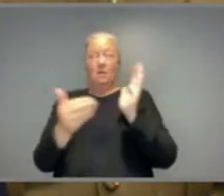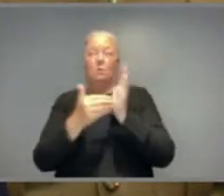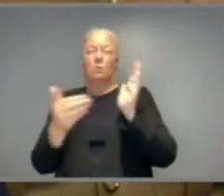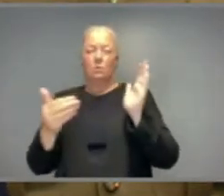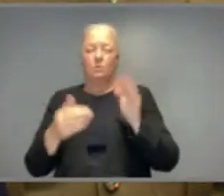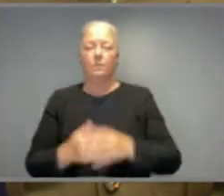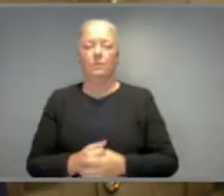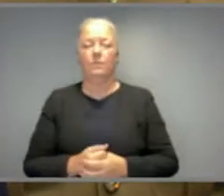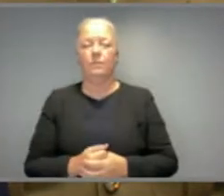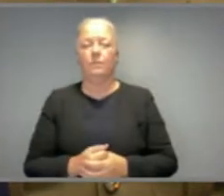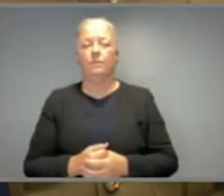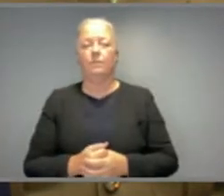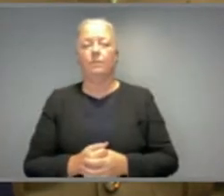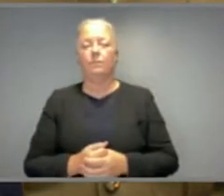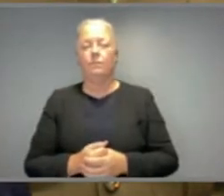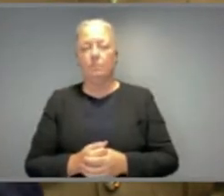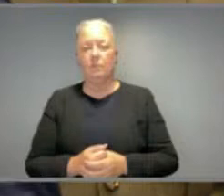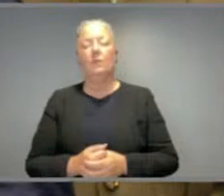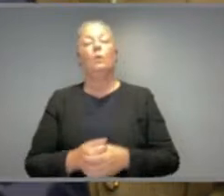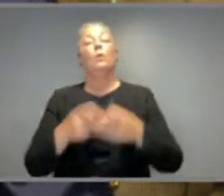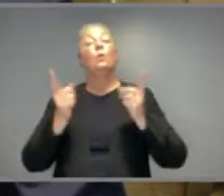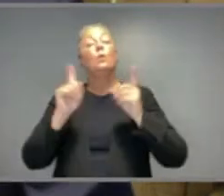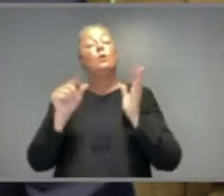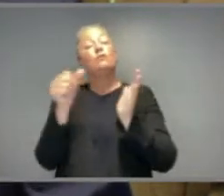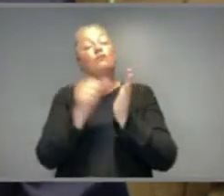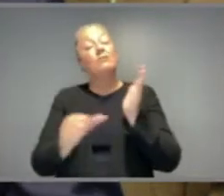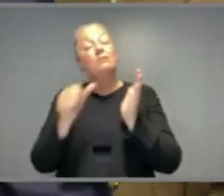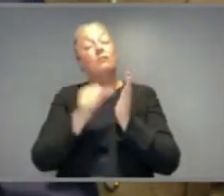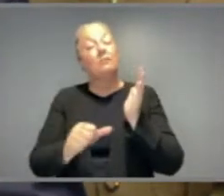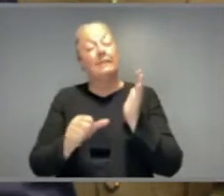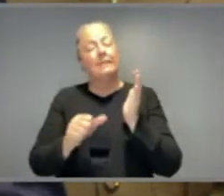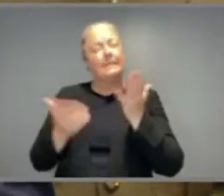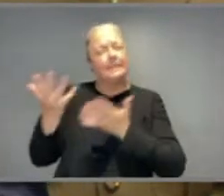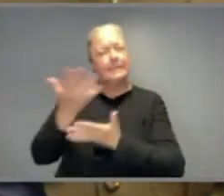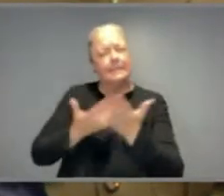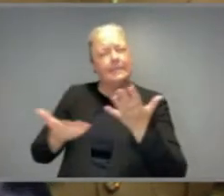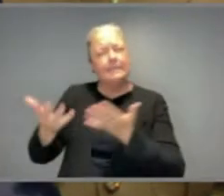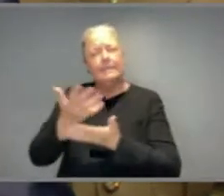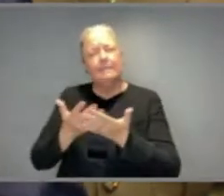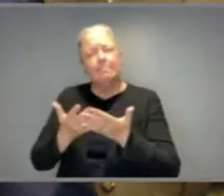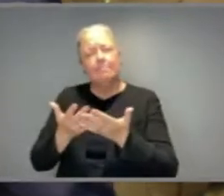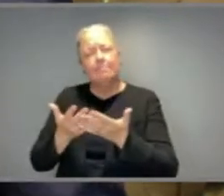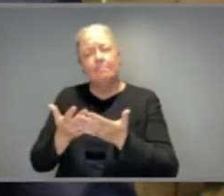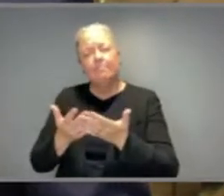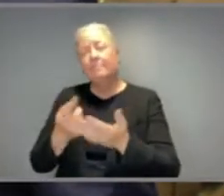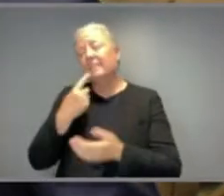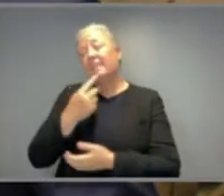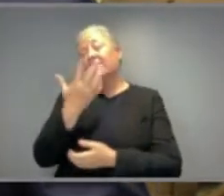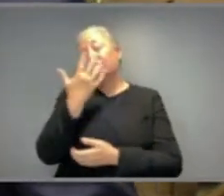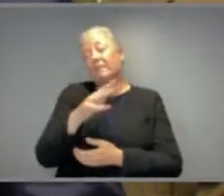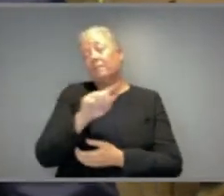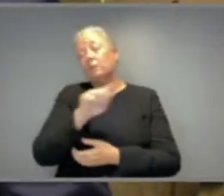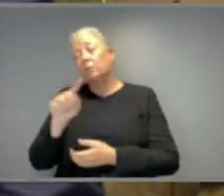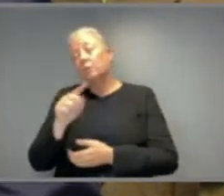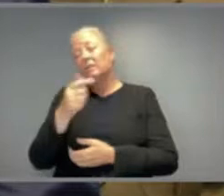so what Treasury have found is that at 50 and 60% vaccination